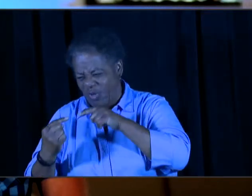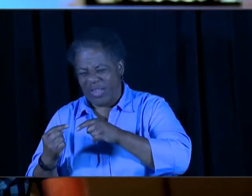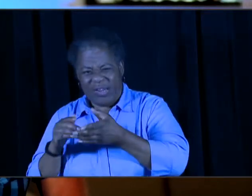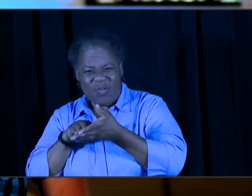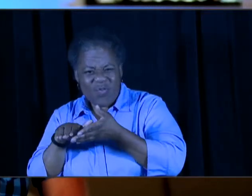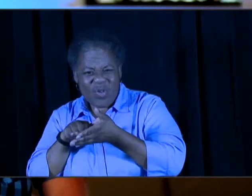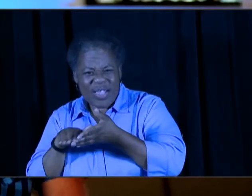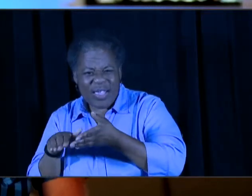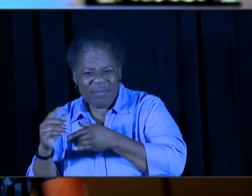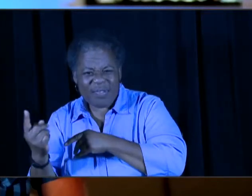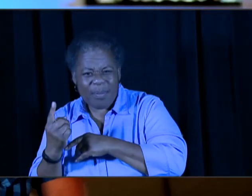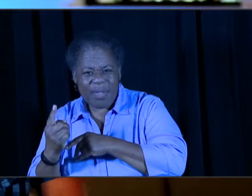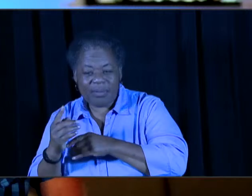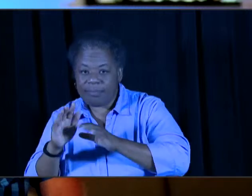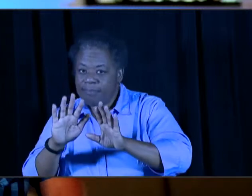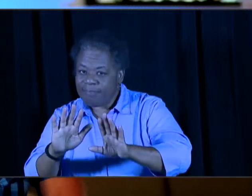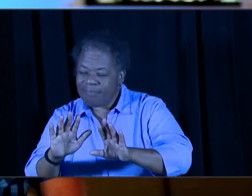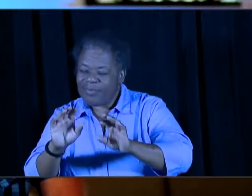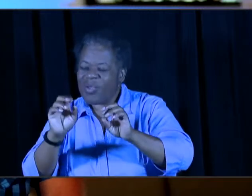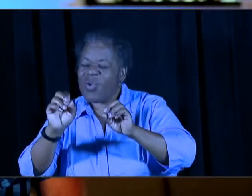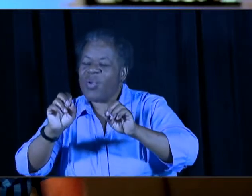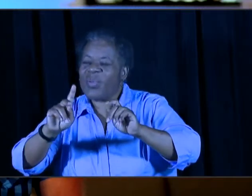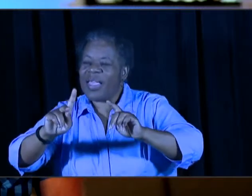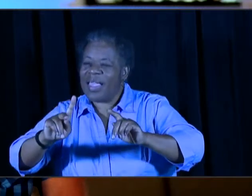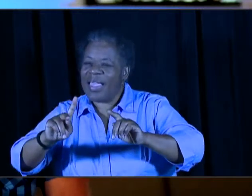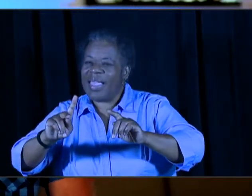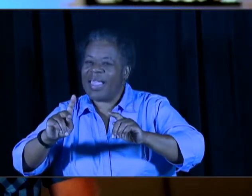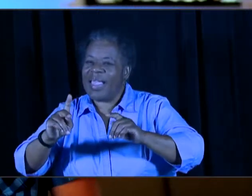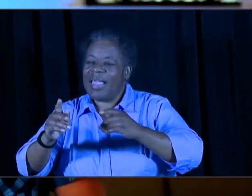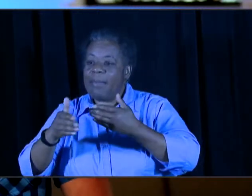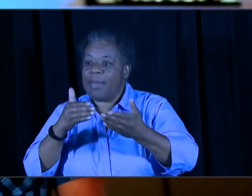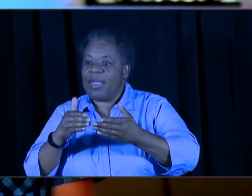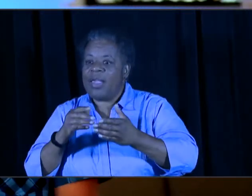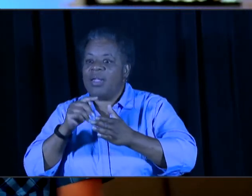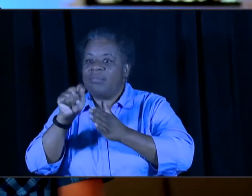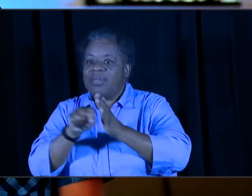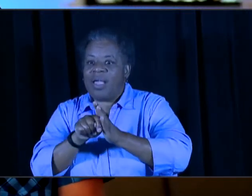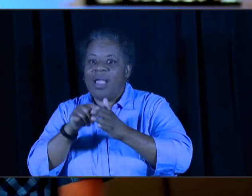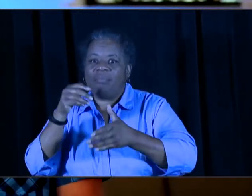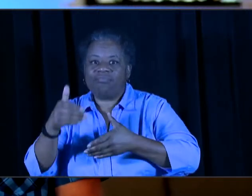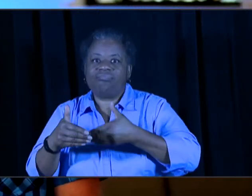someone, that's okay. It may take some time.